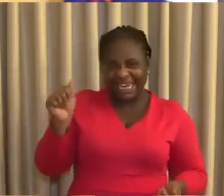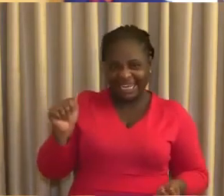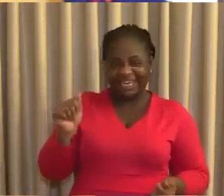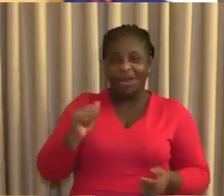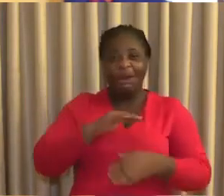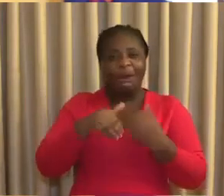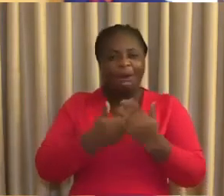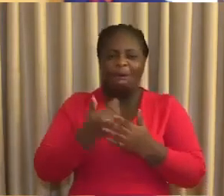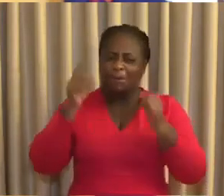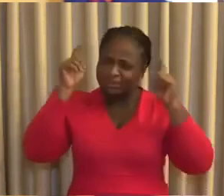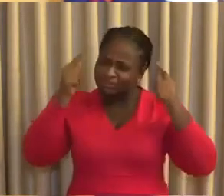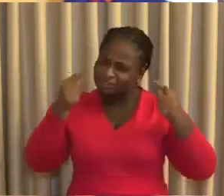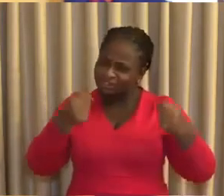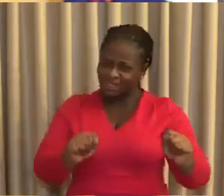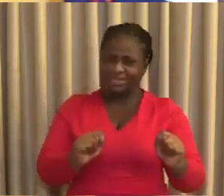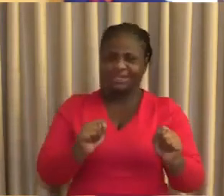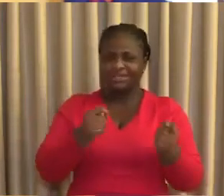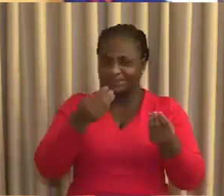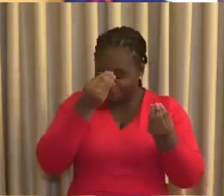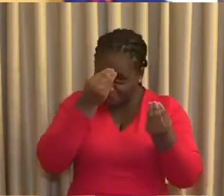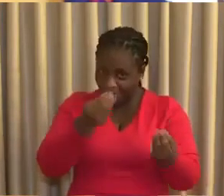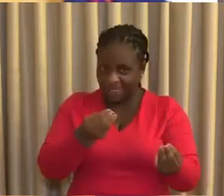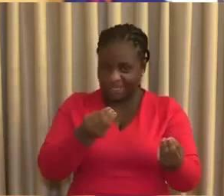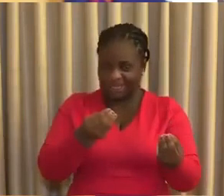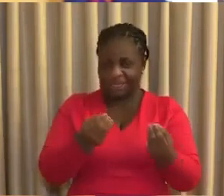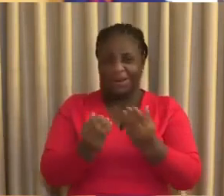nye no. Ni modrumo, iba wa wo fe.